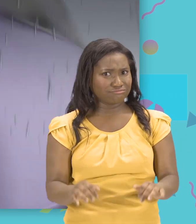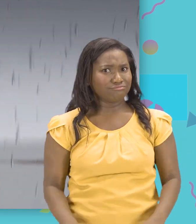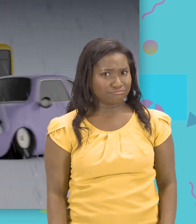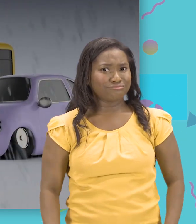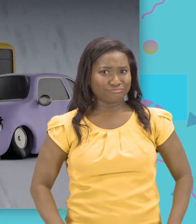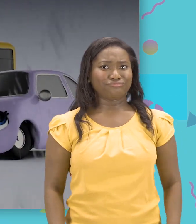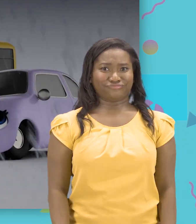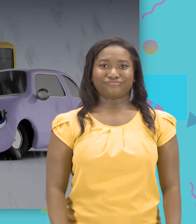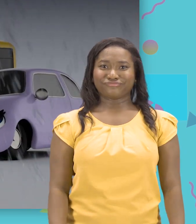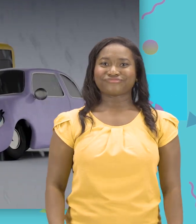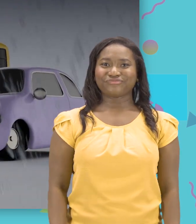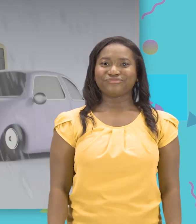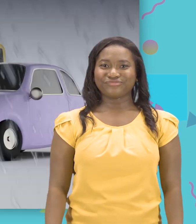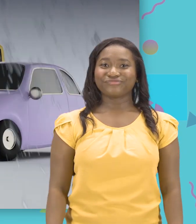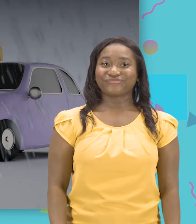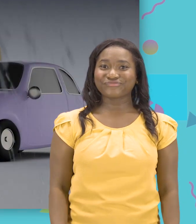though.